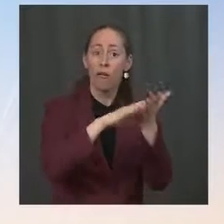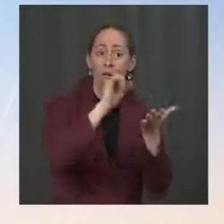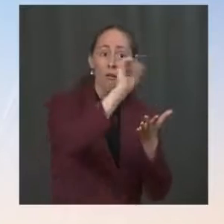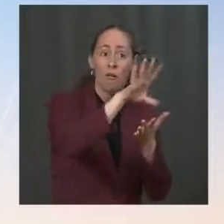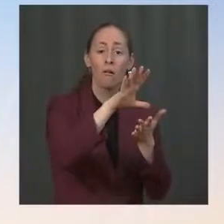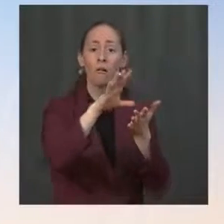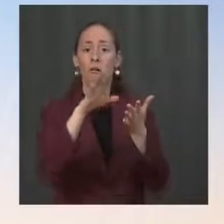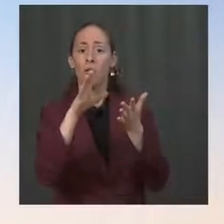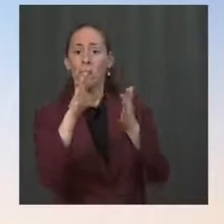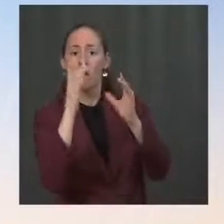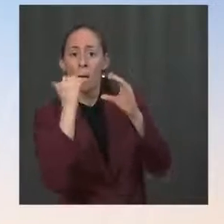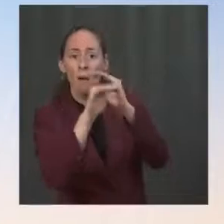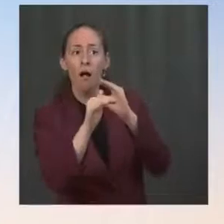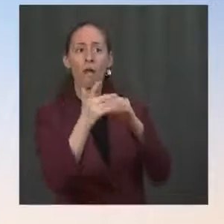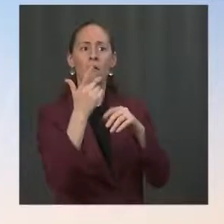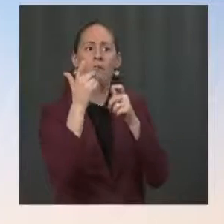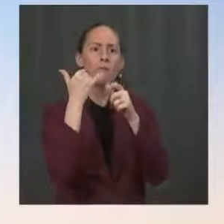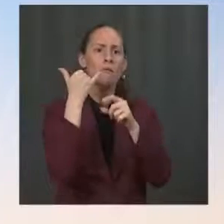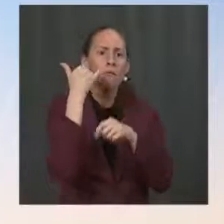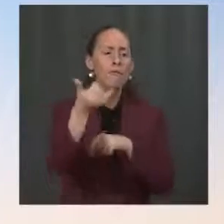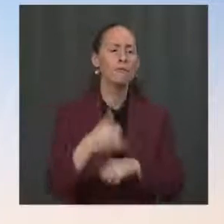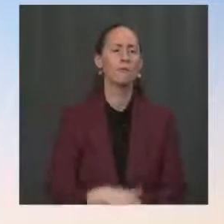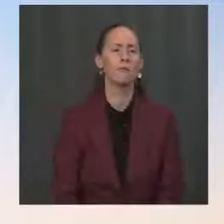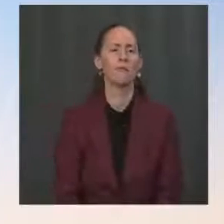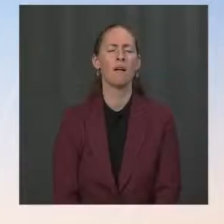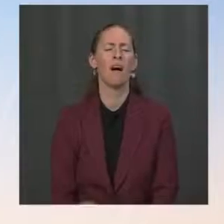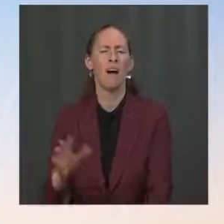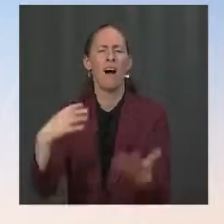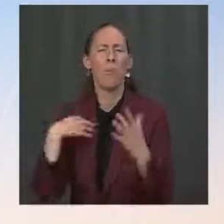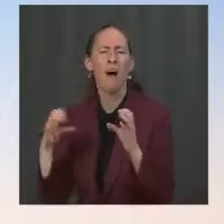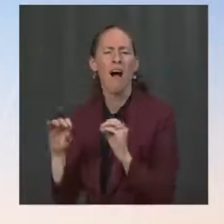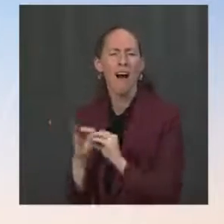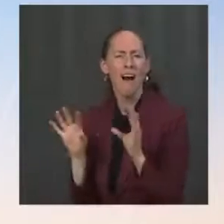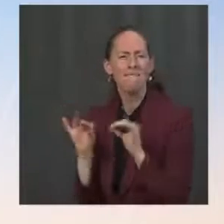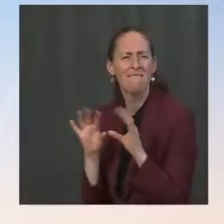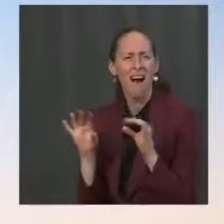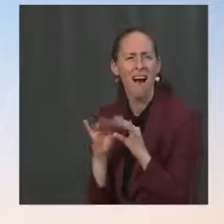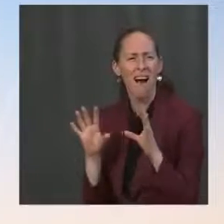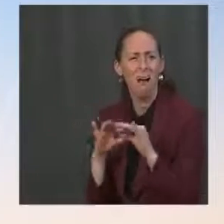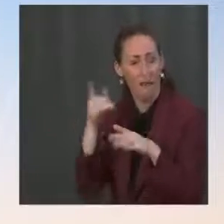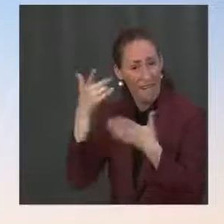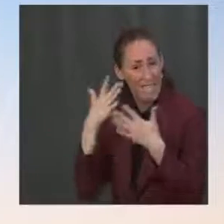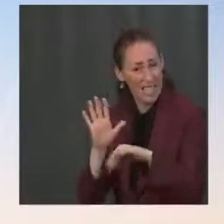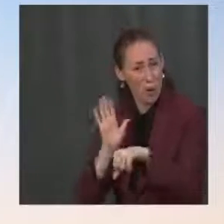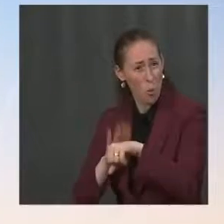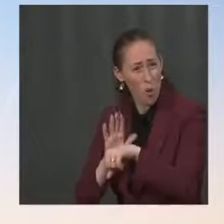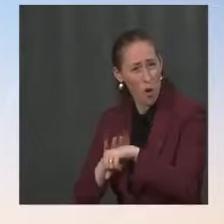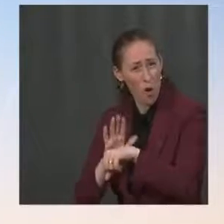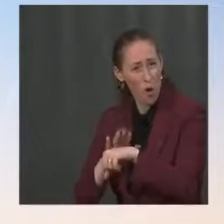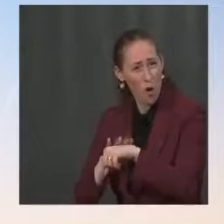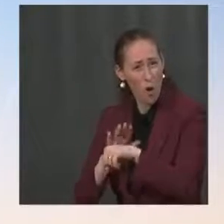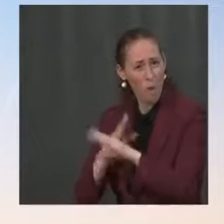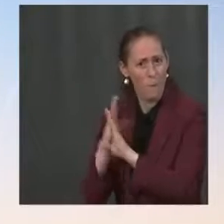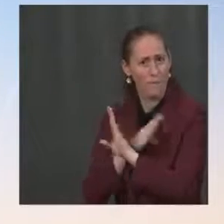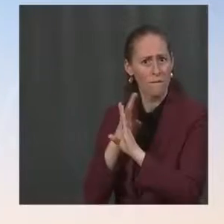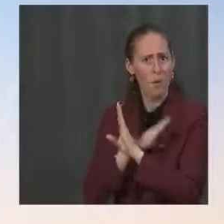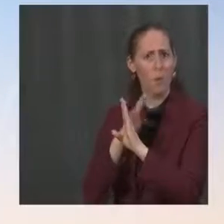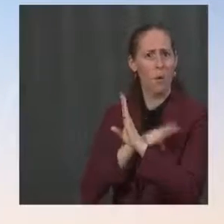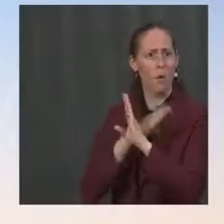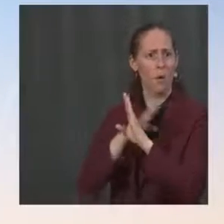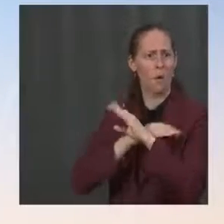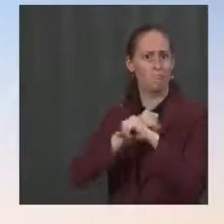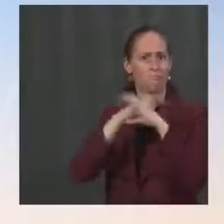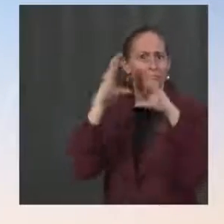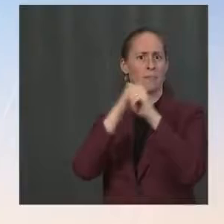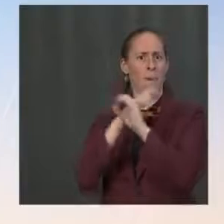coalition partners. I'm sorry, just to clarify, there were warnings that led up to this attack. Other countries have been warning, the administration has been warning this is a dangerous situation,